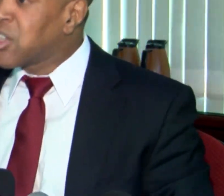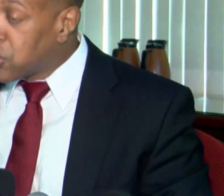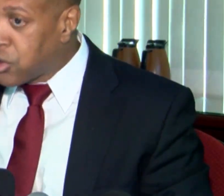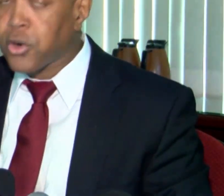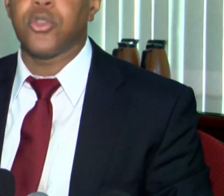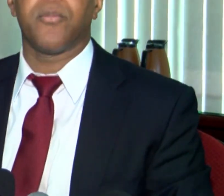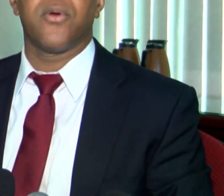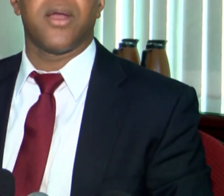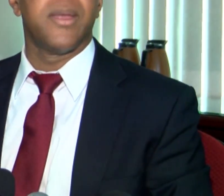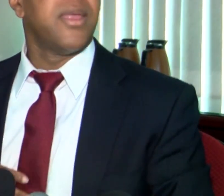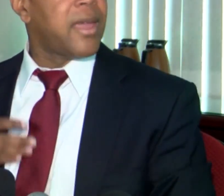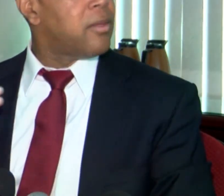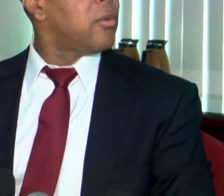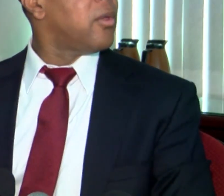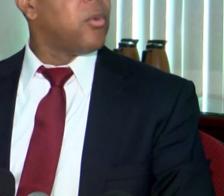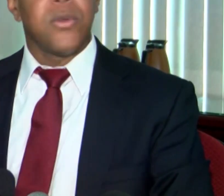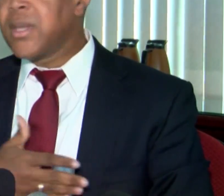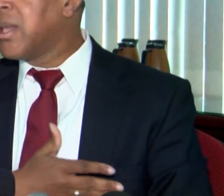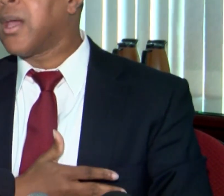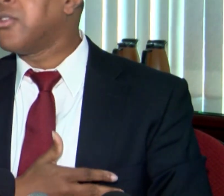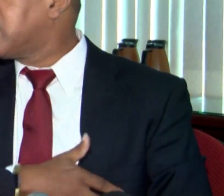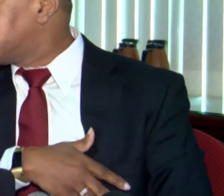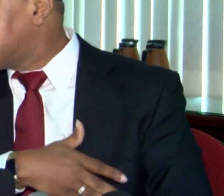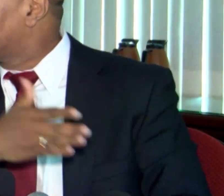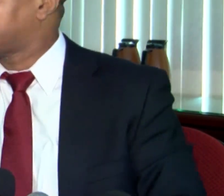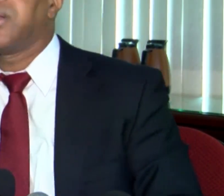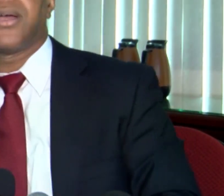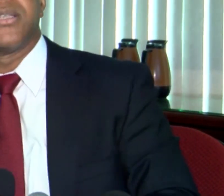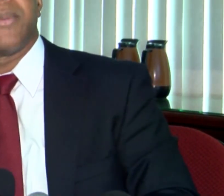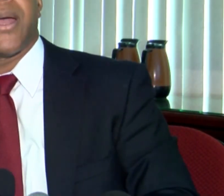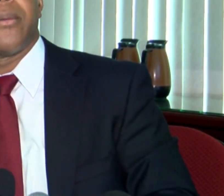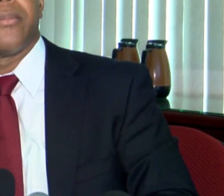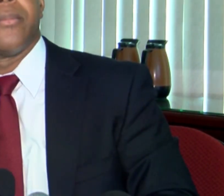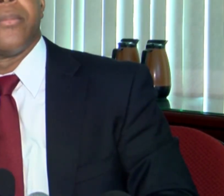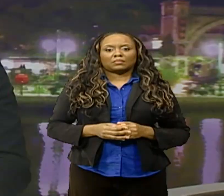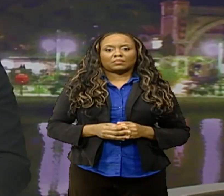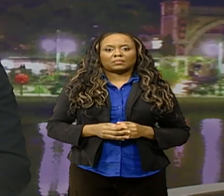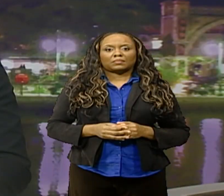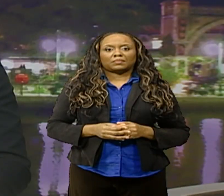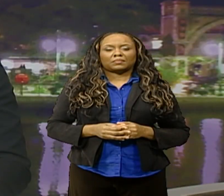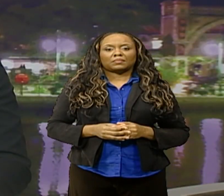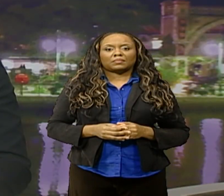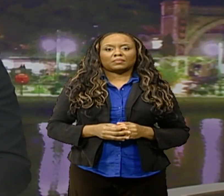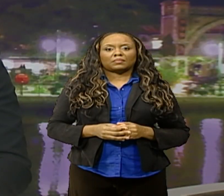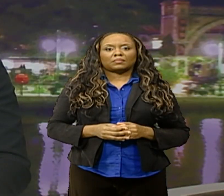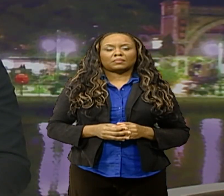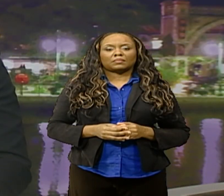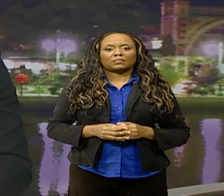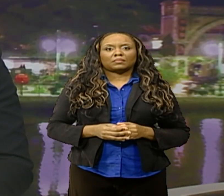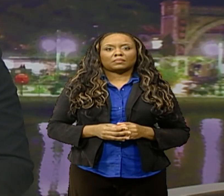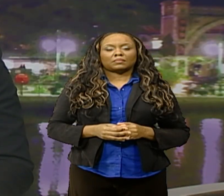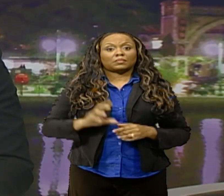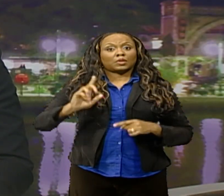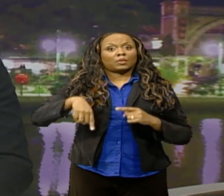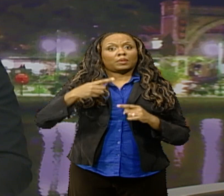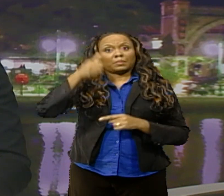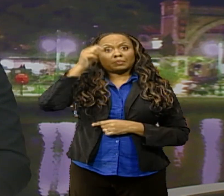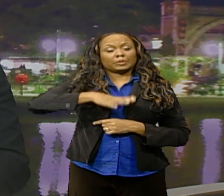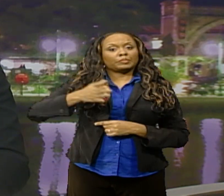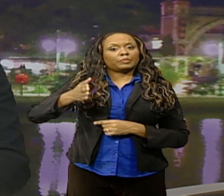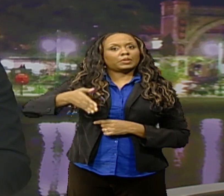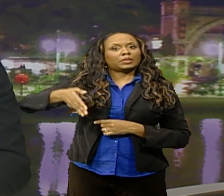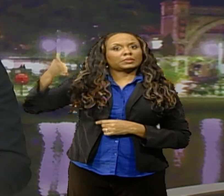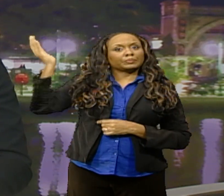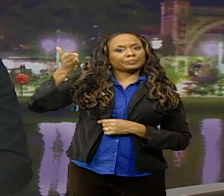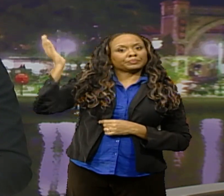has endorsed your program, then we've seen in countries, capital comes back. In his presentation,